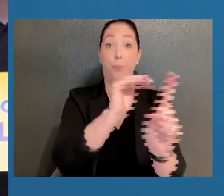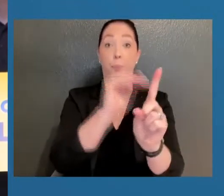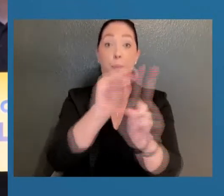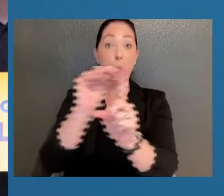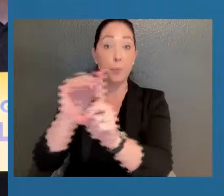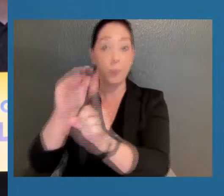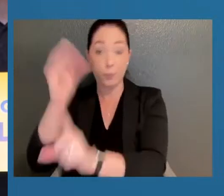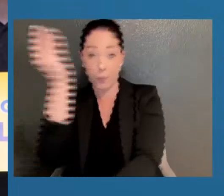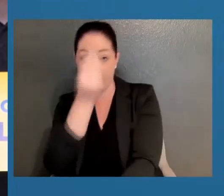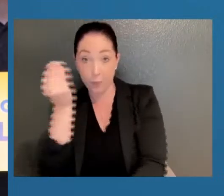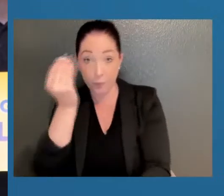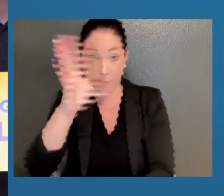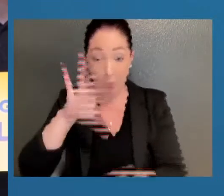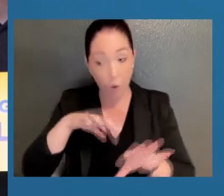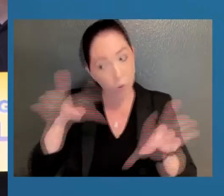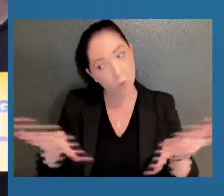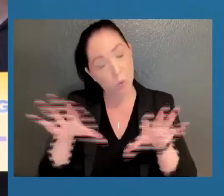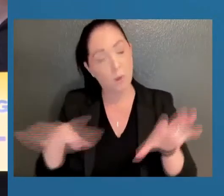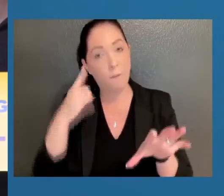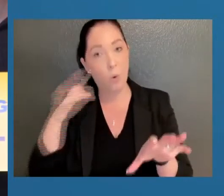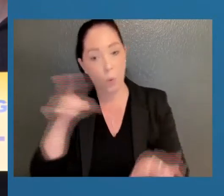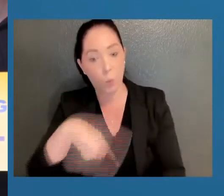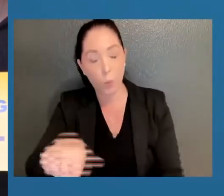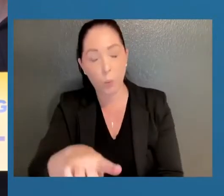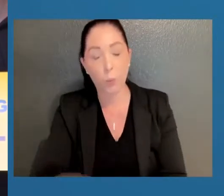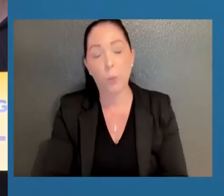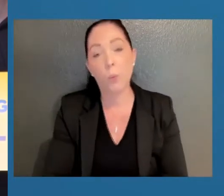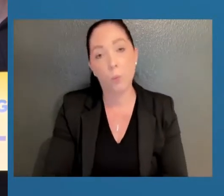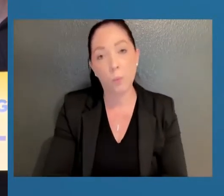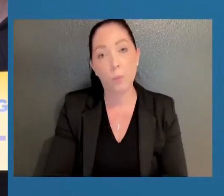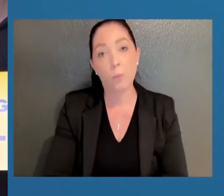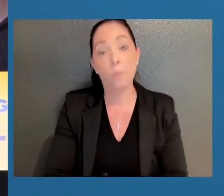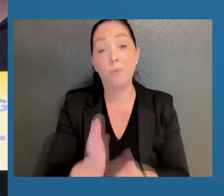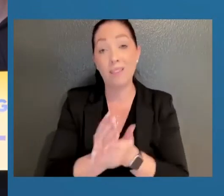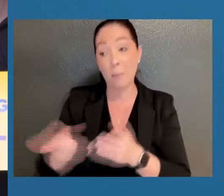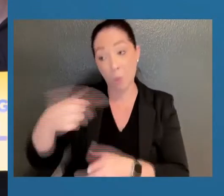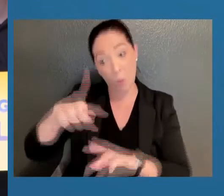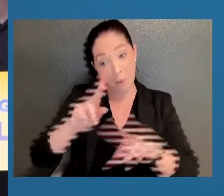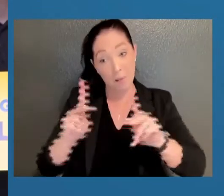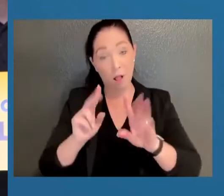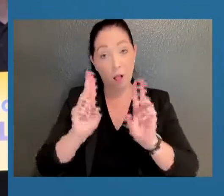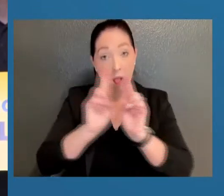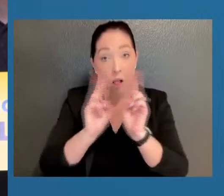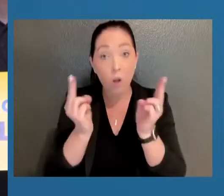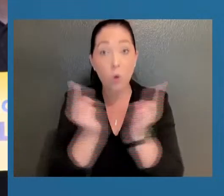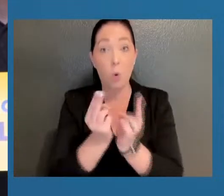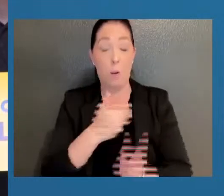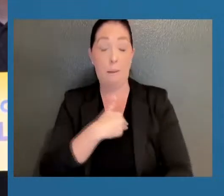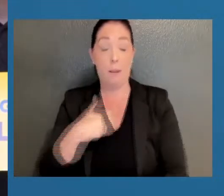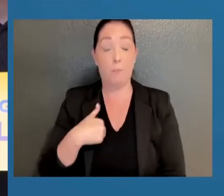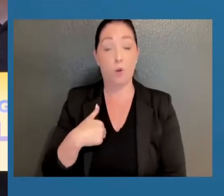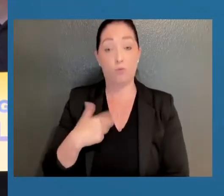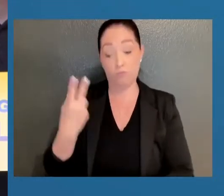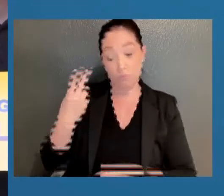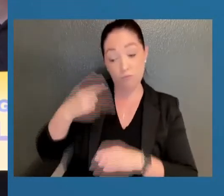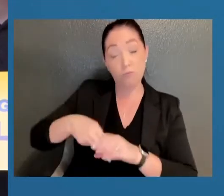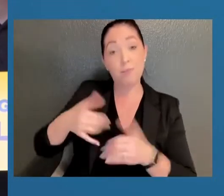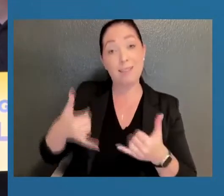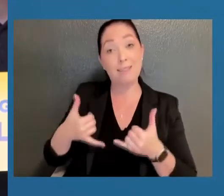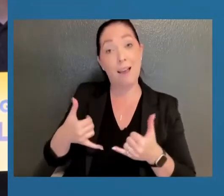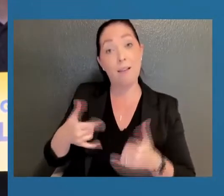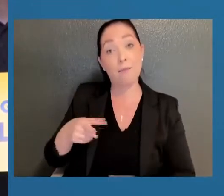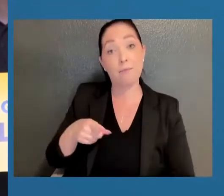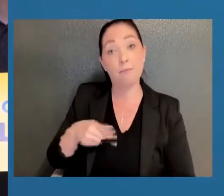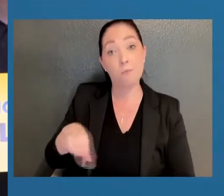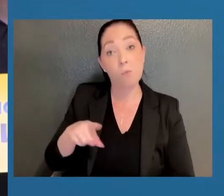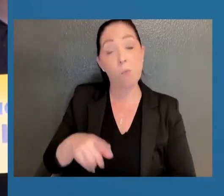and our community. And some of them are union members that have joined us here today. You know,